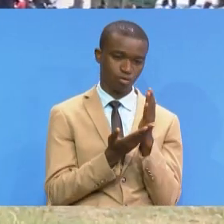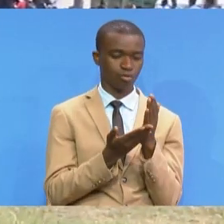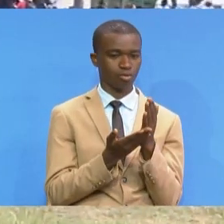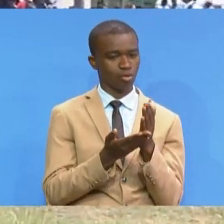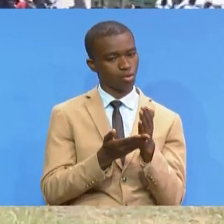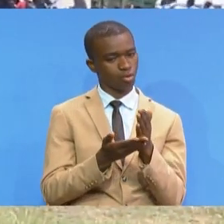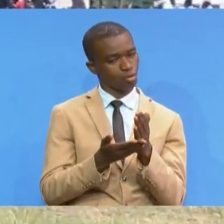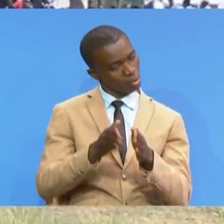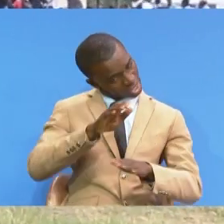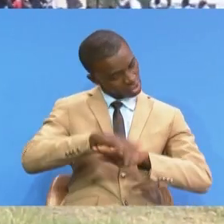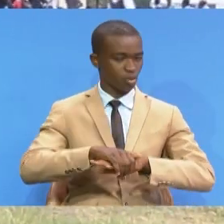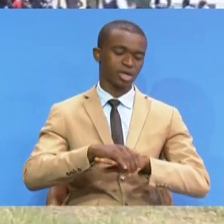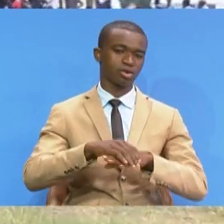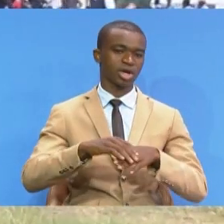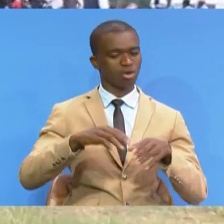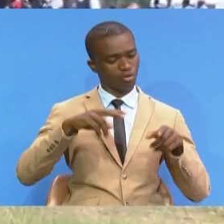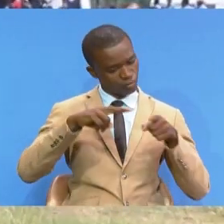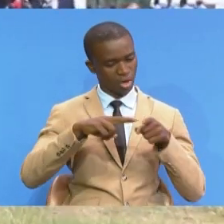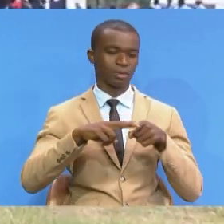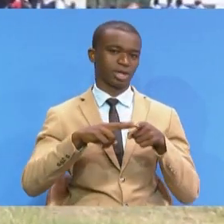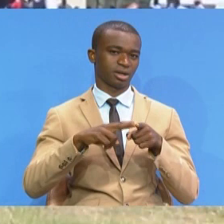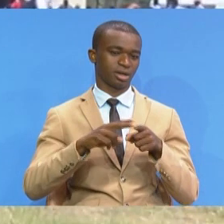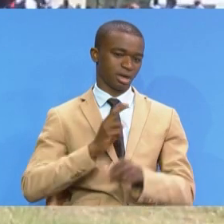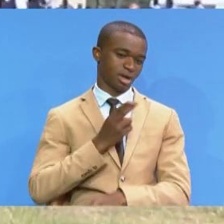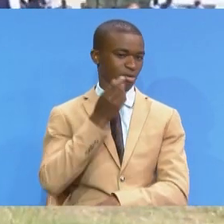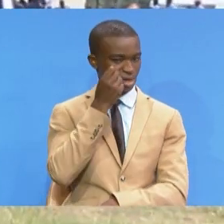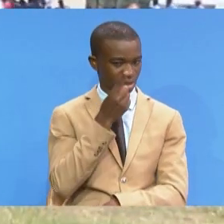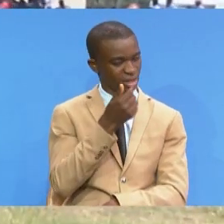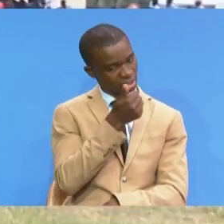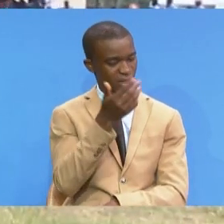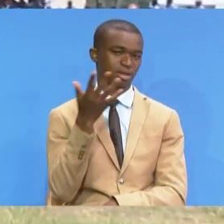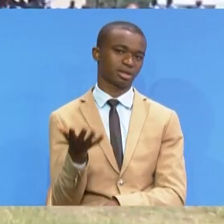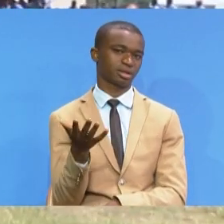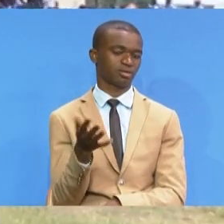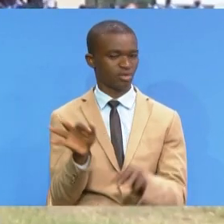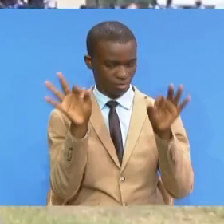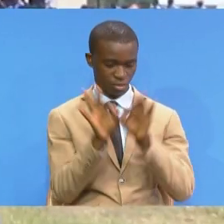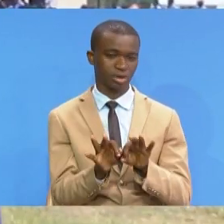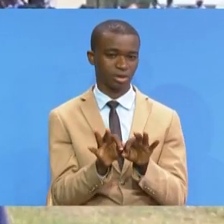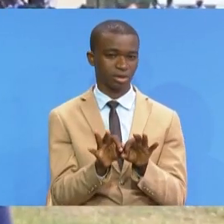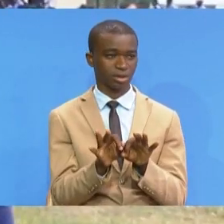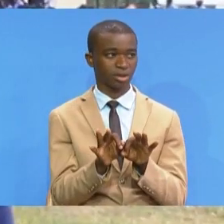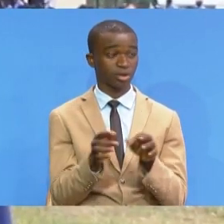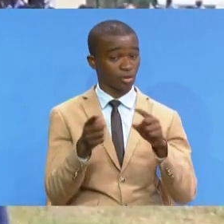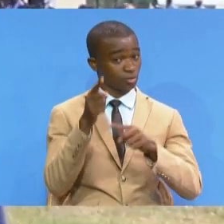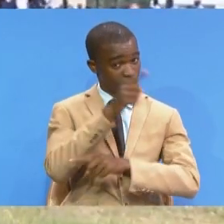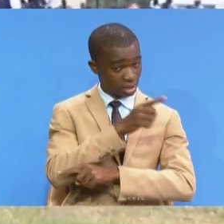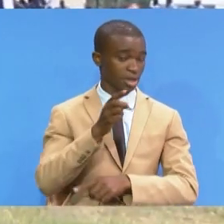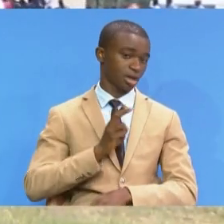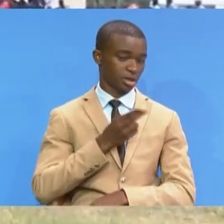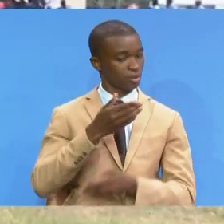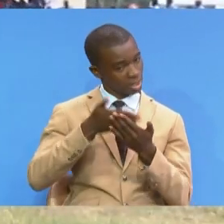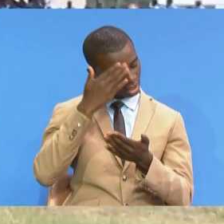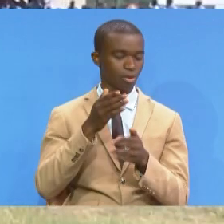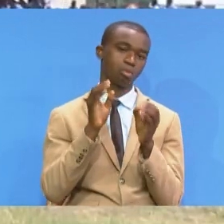just vocally, but we also understand other things that are outside the box. So here today, we've learned a lot of